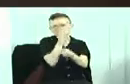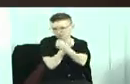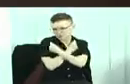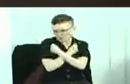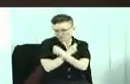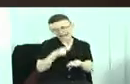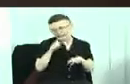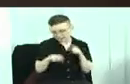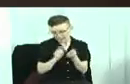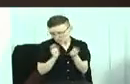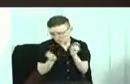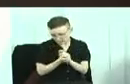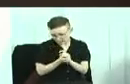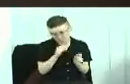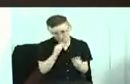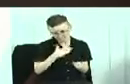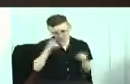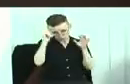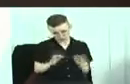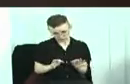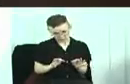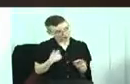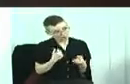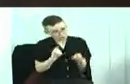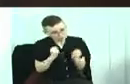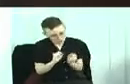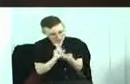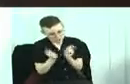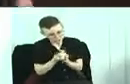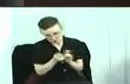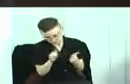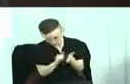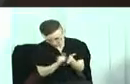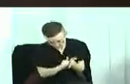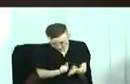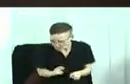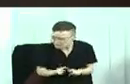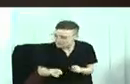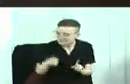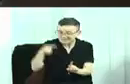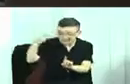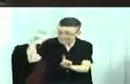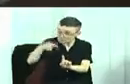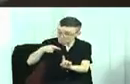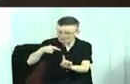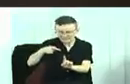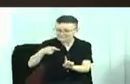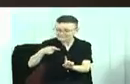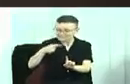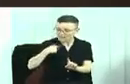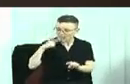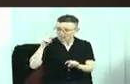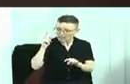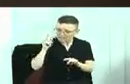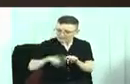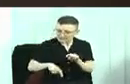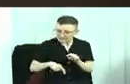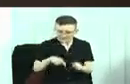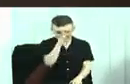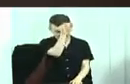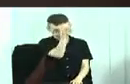change. This isn't a choice because believe me, I've tried and I've changed and it just ain't happening. He said, but here's the thing. I can't get beyond the